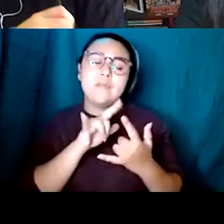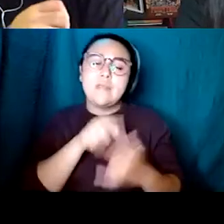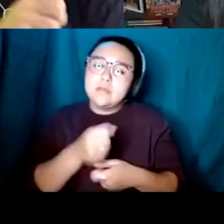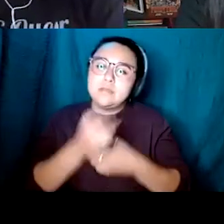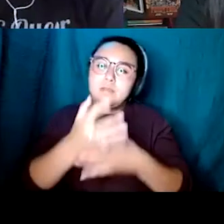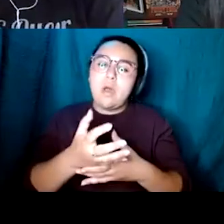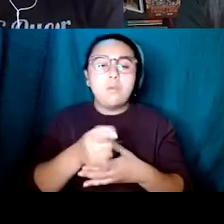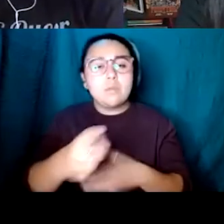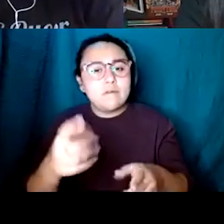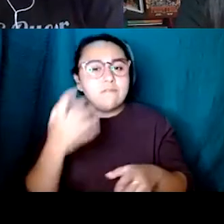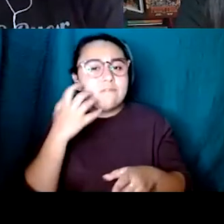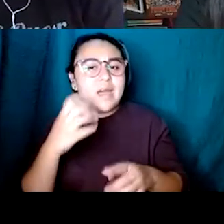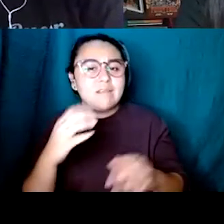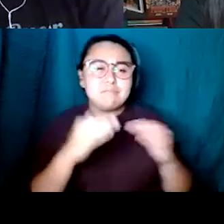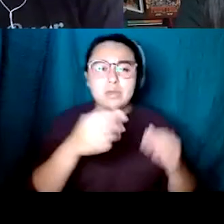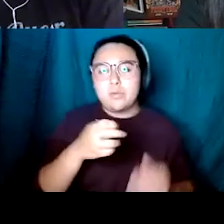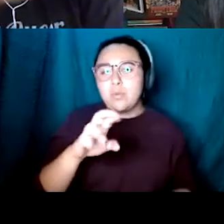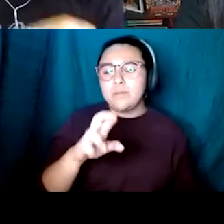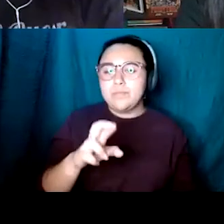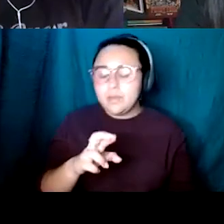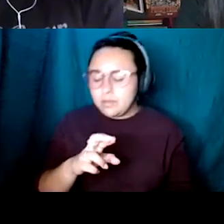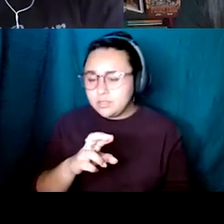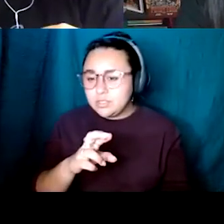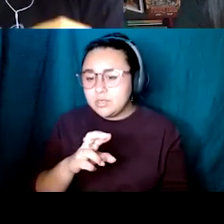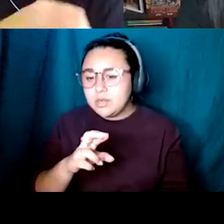you are as fat as you are queer.